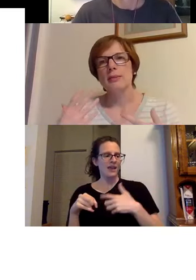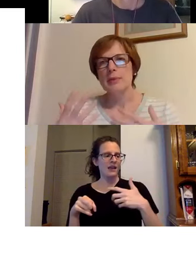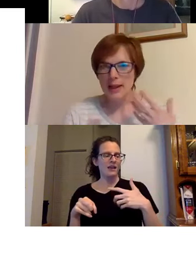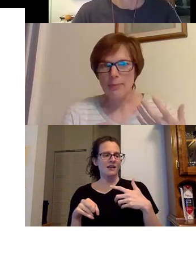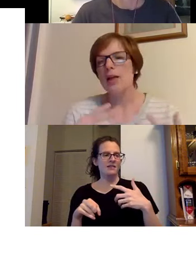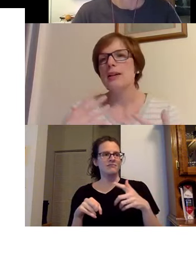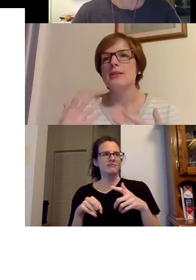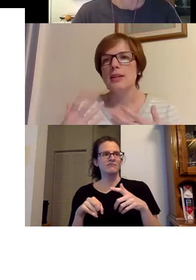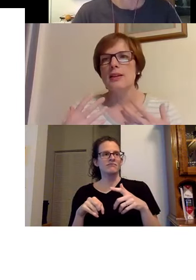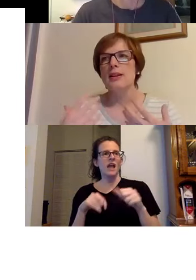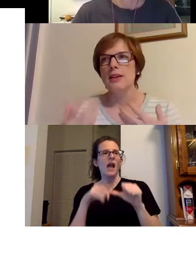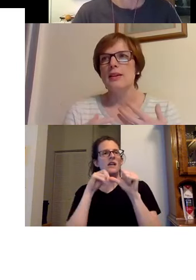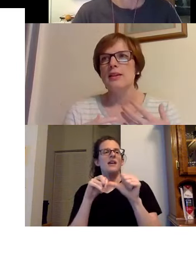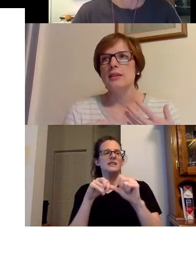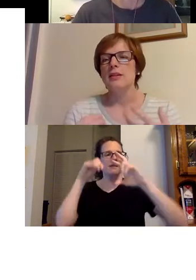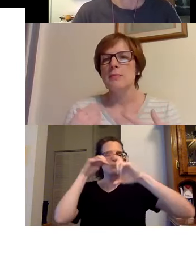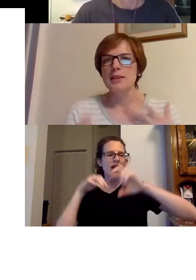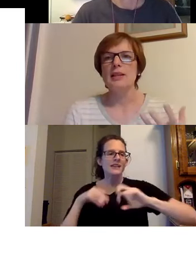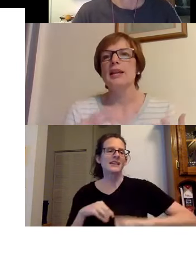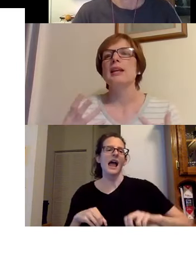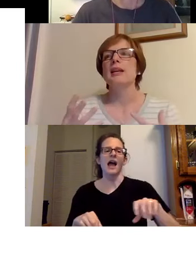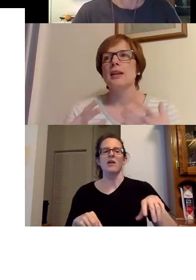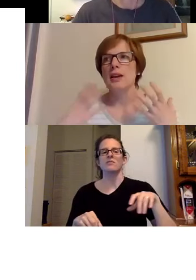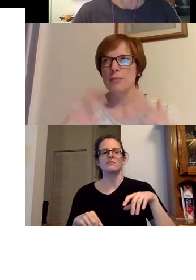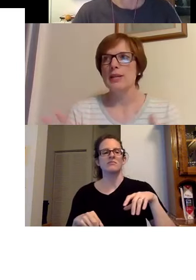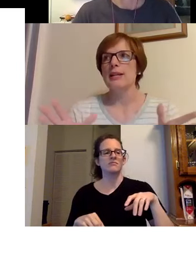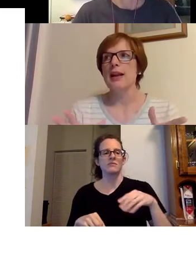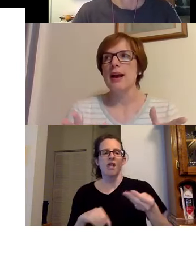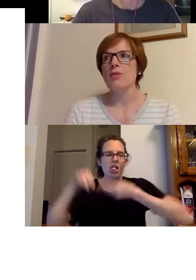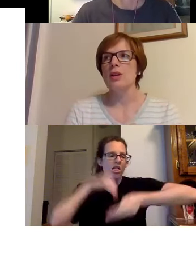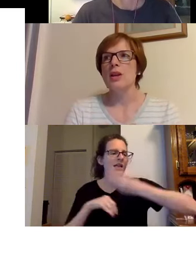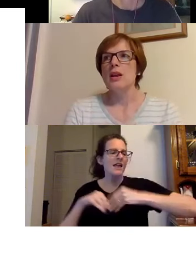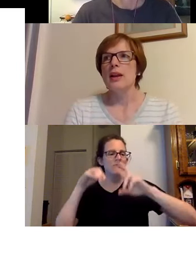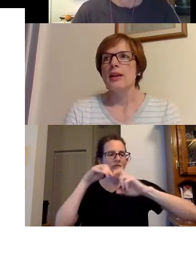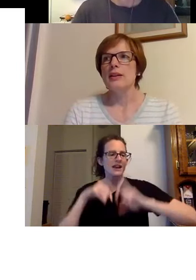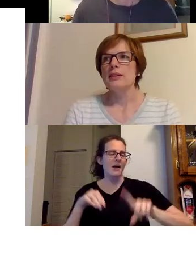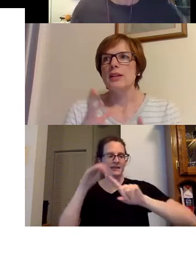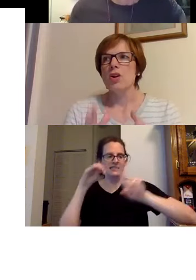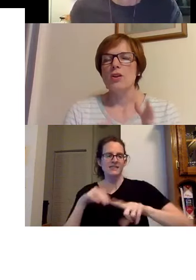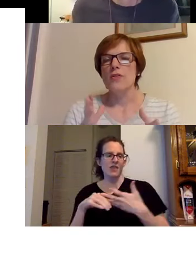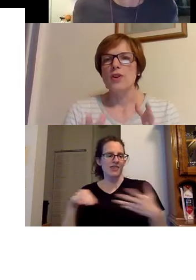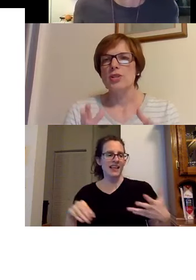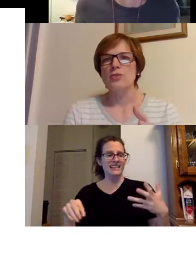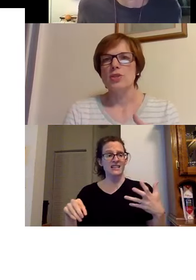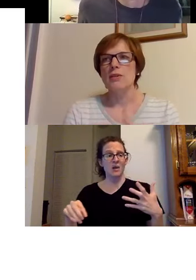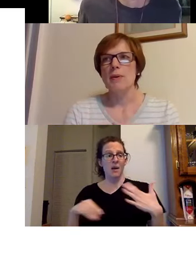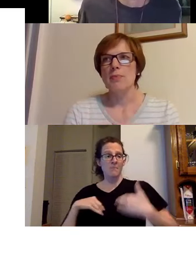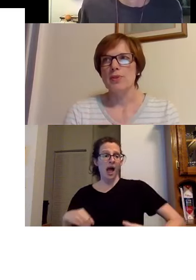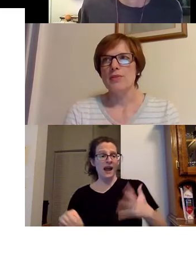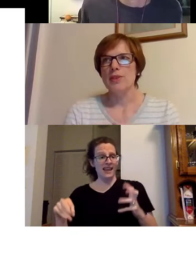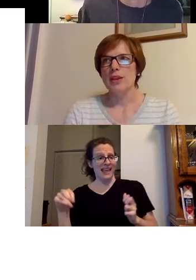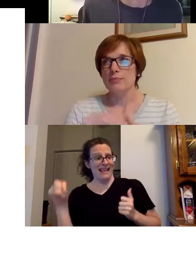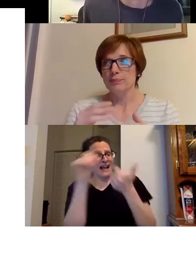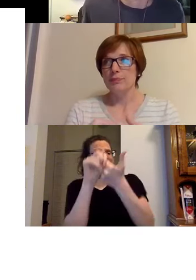constantly metabolizing and methylating and breaking down, and it's hard for our cells to keep up